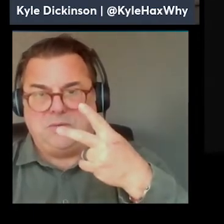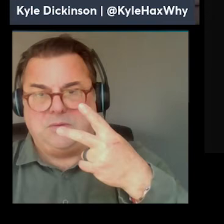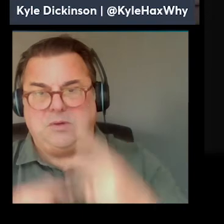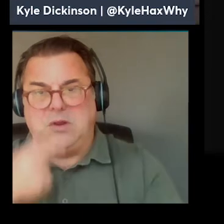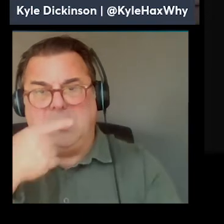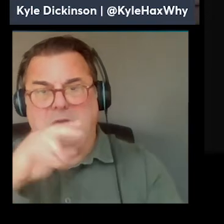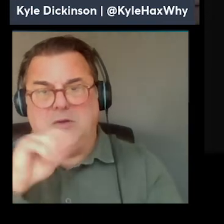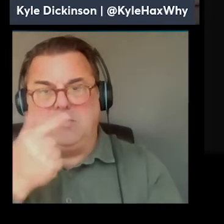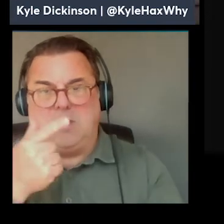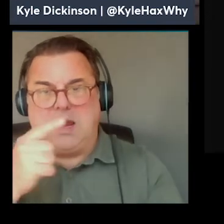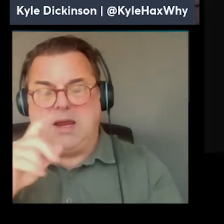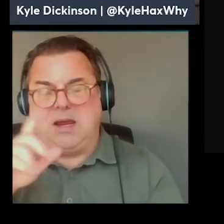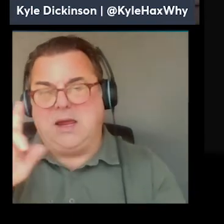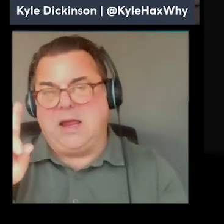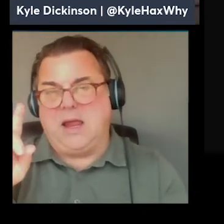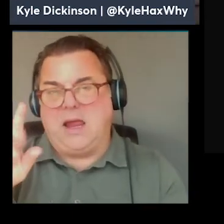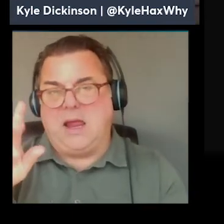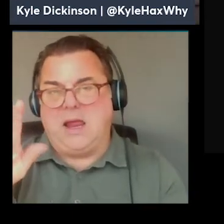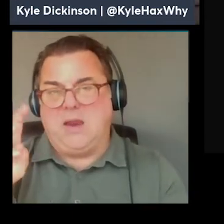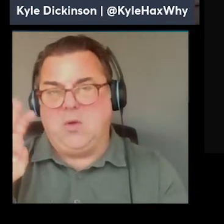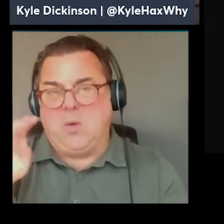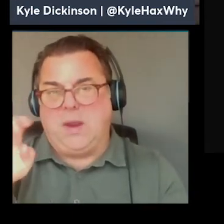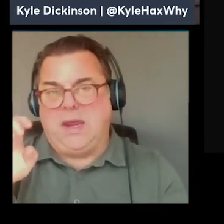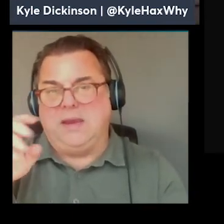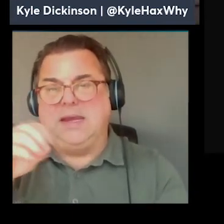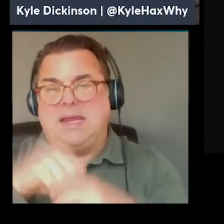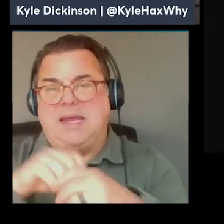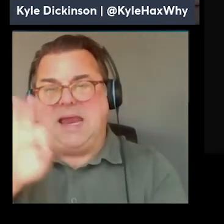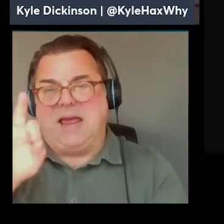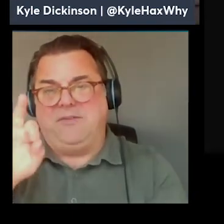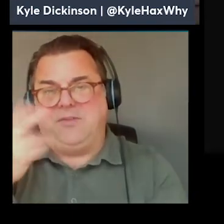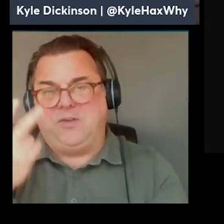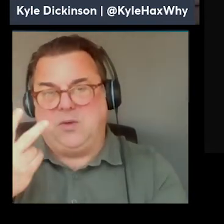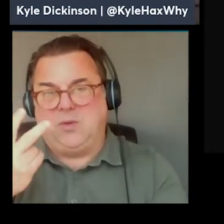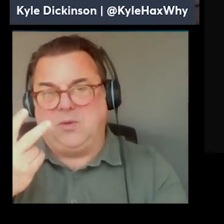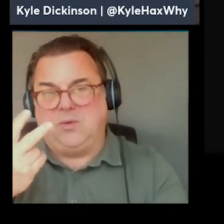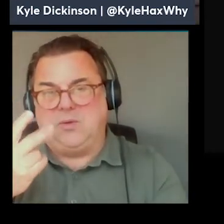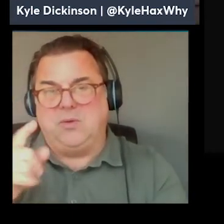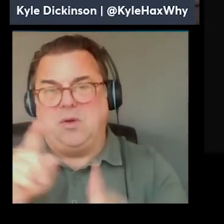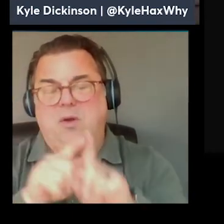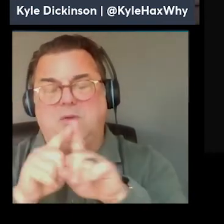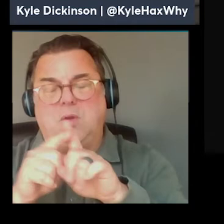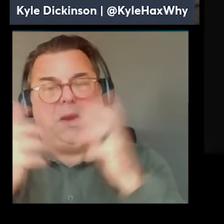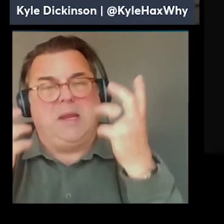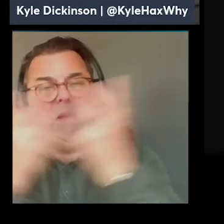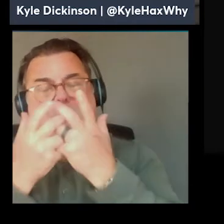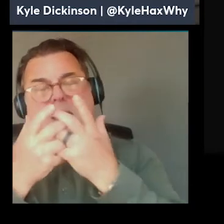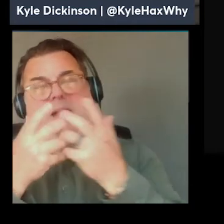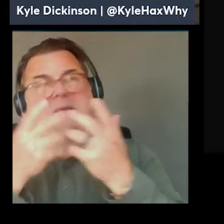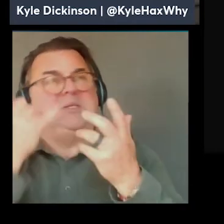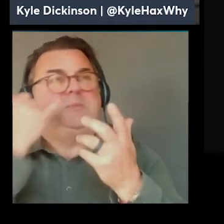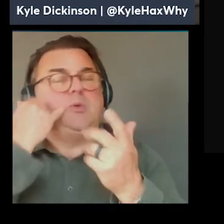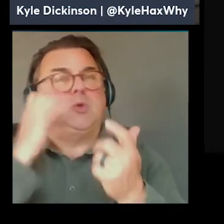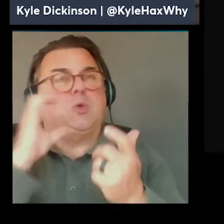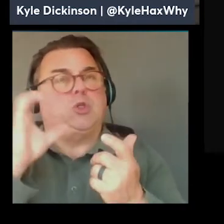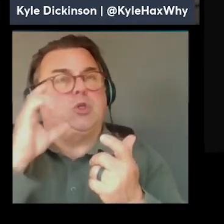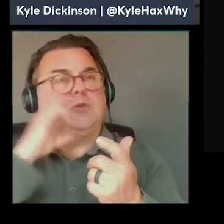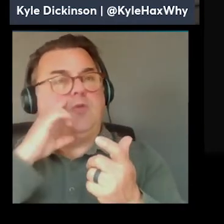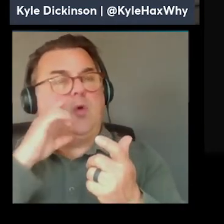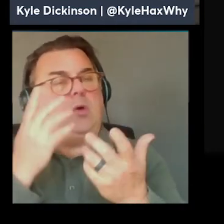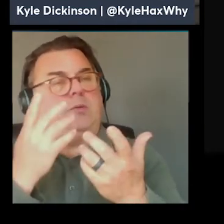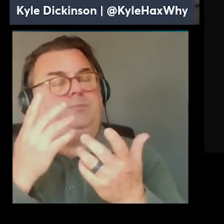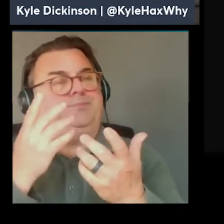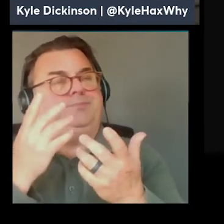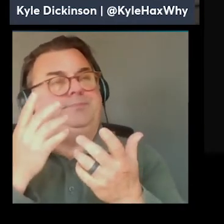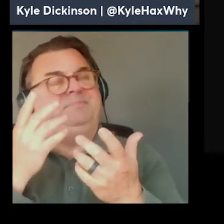here. Both are in the F2 building. You can also combine filters, right? So what you can do is if you want to search through your JSON document for,